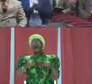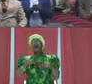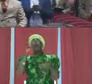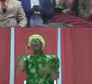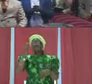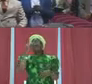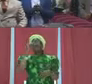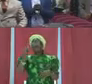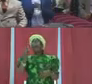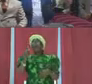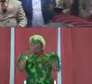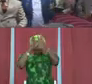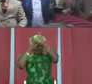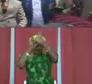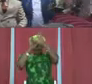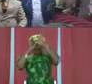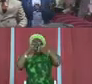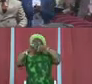Father, bless their offering,